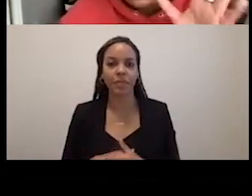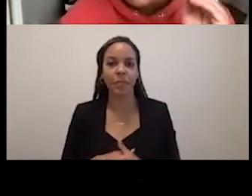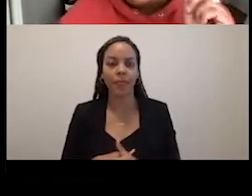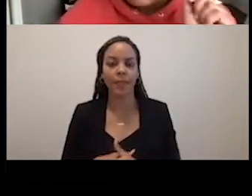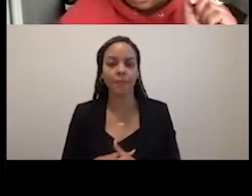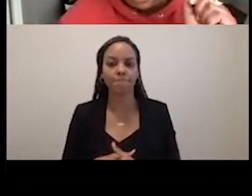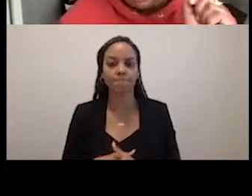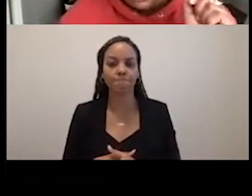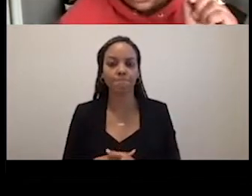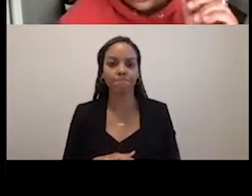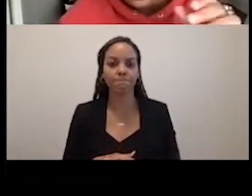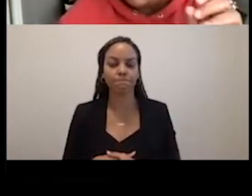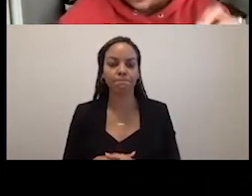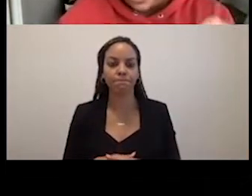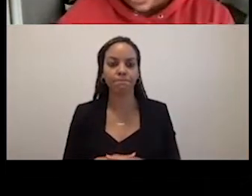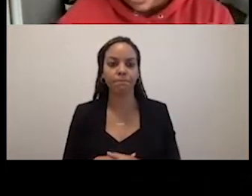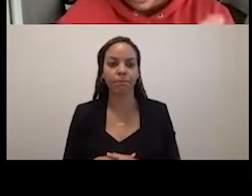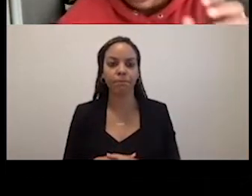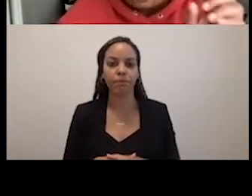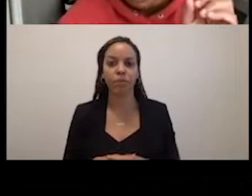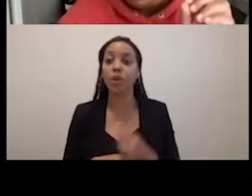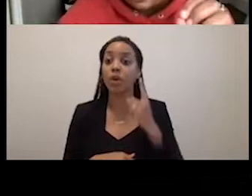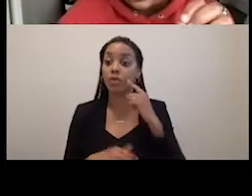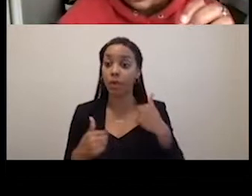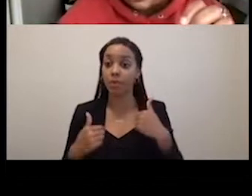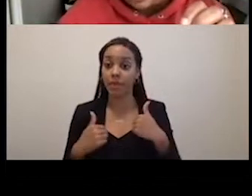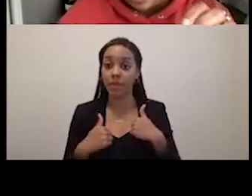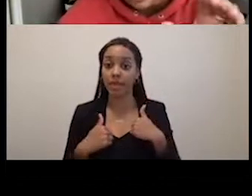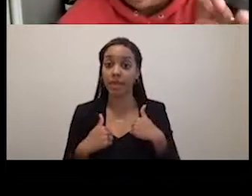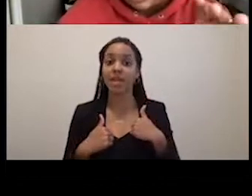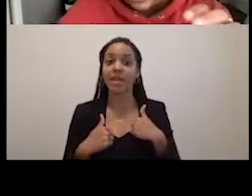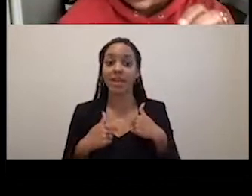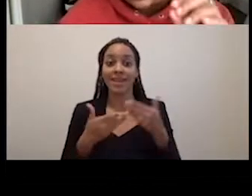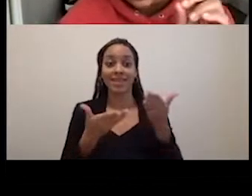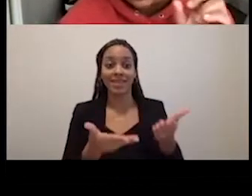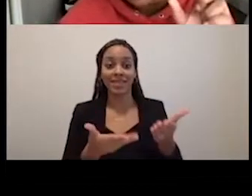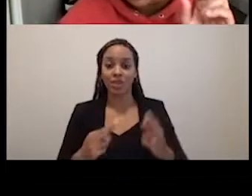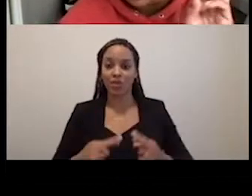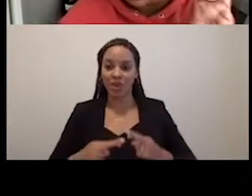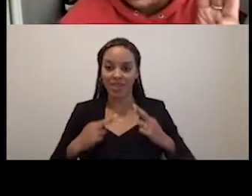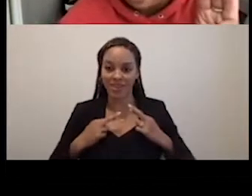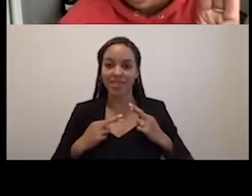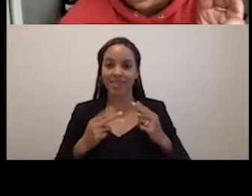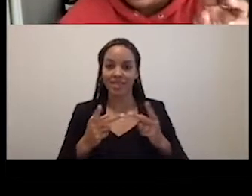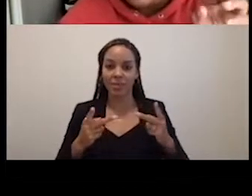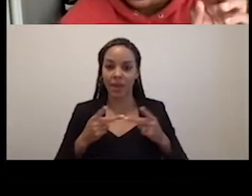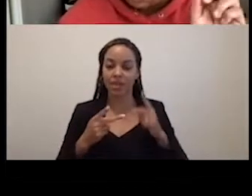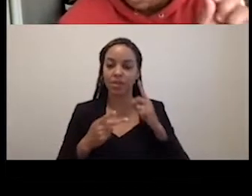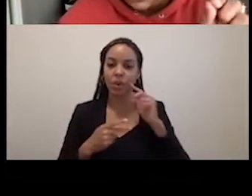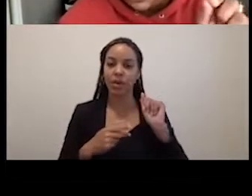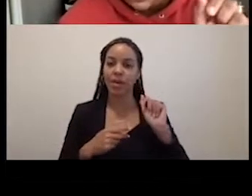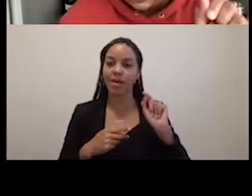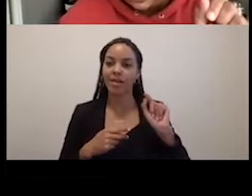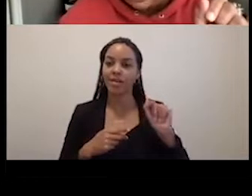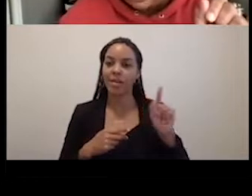me, the intervention of a residency space for a Tanzik is threefold.